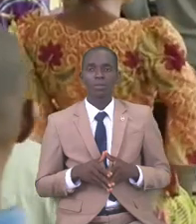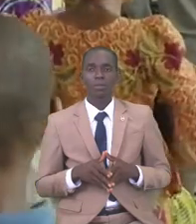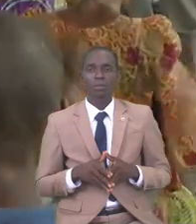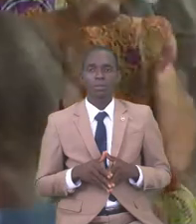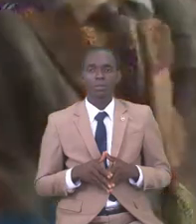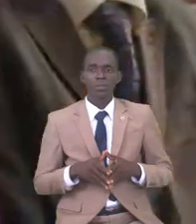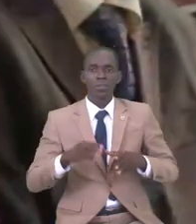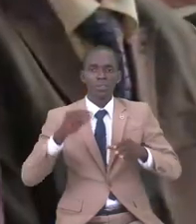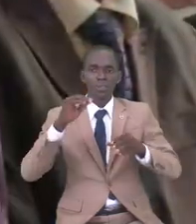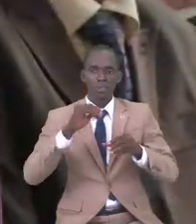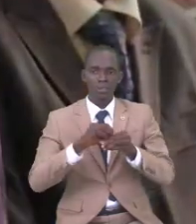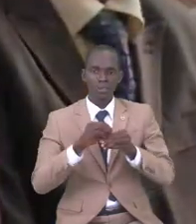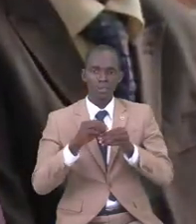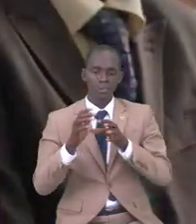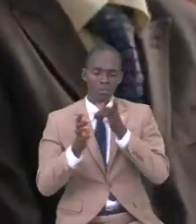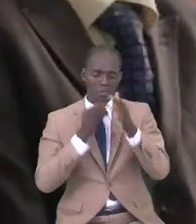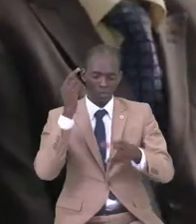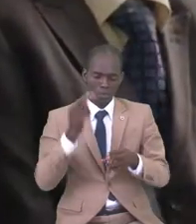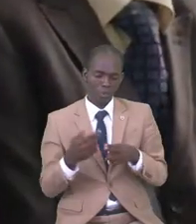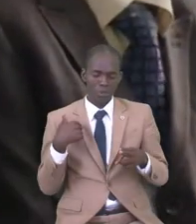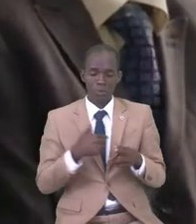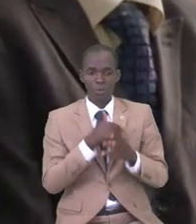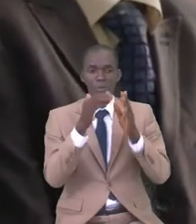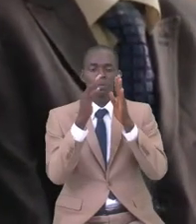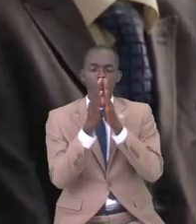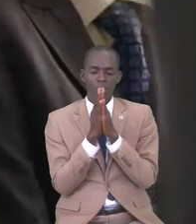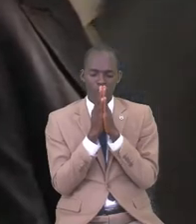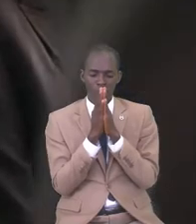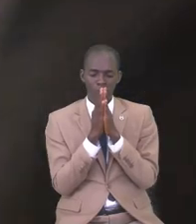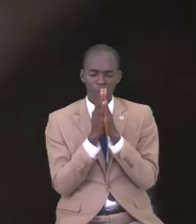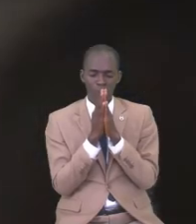In Jesus' name we pray.